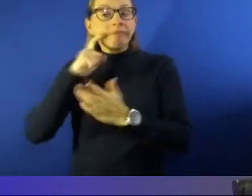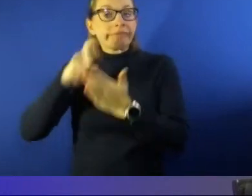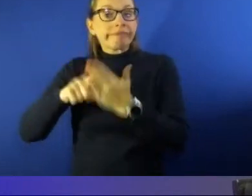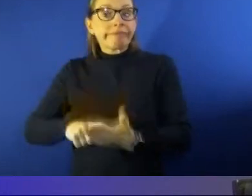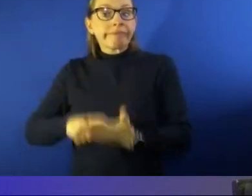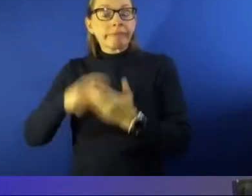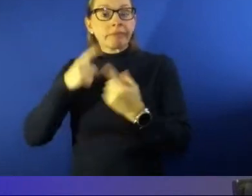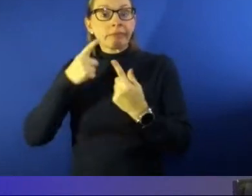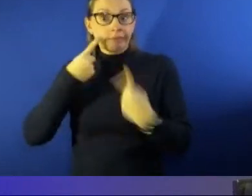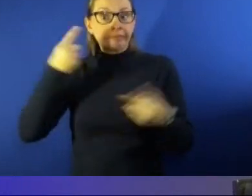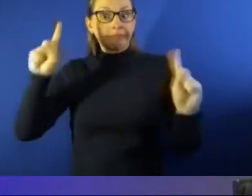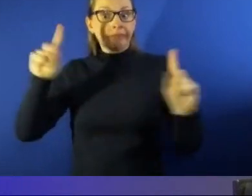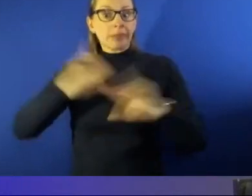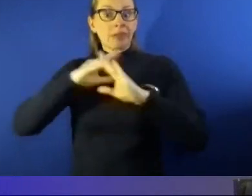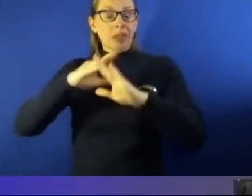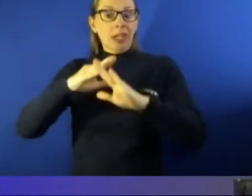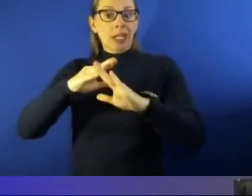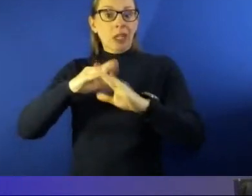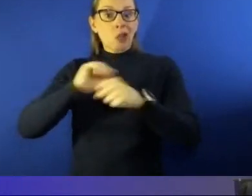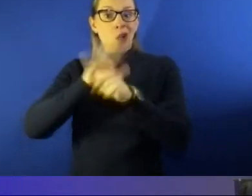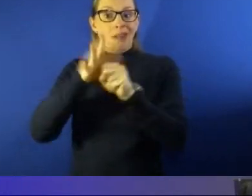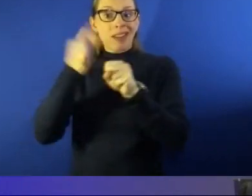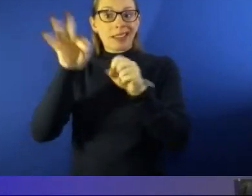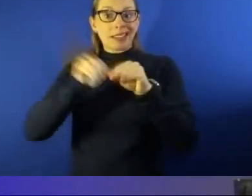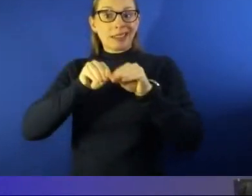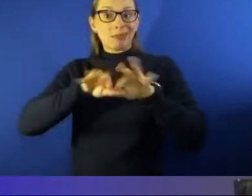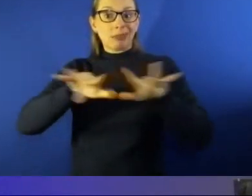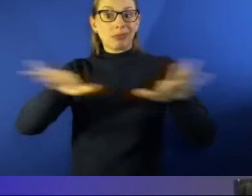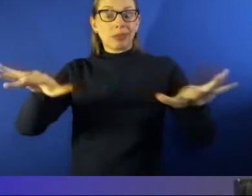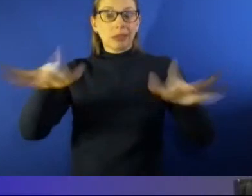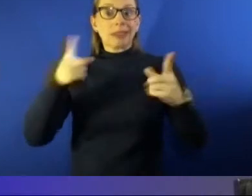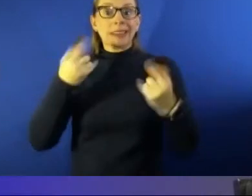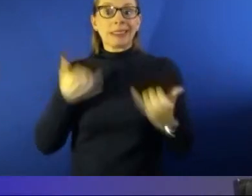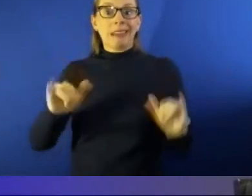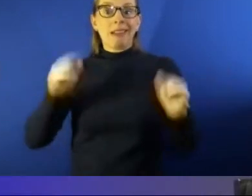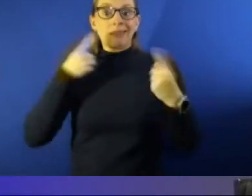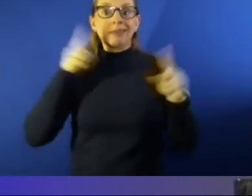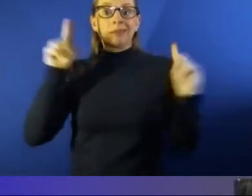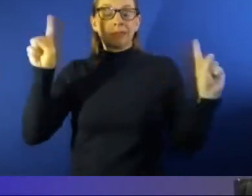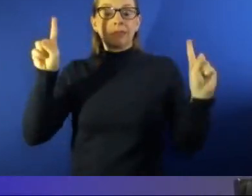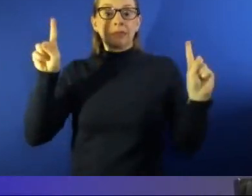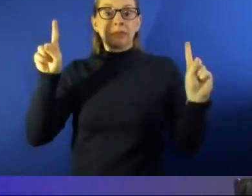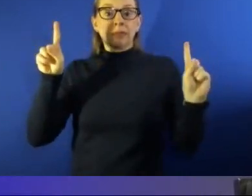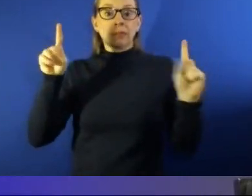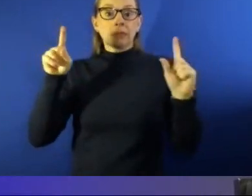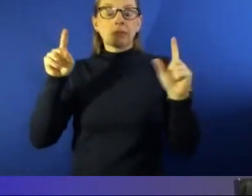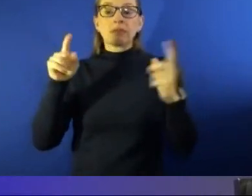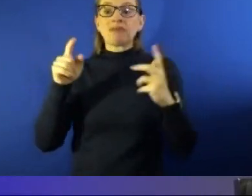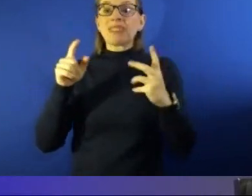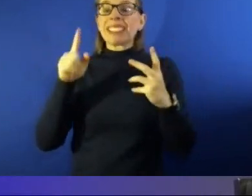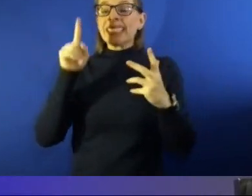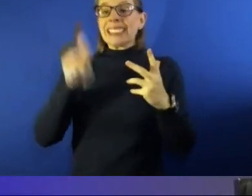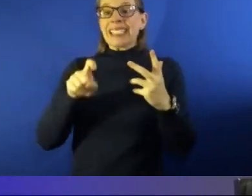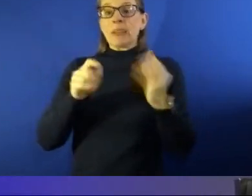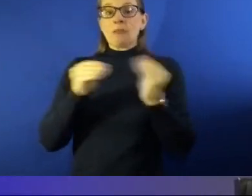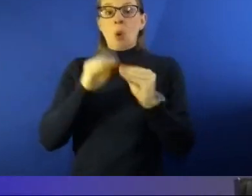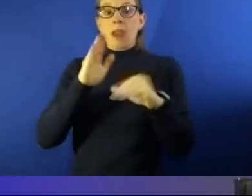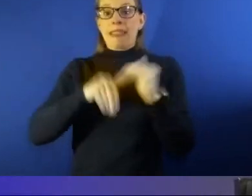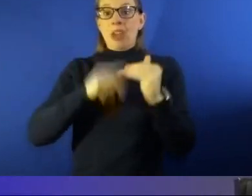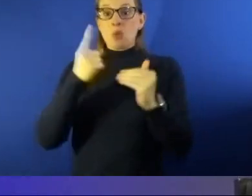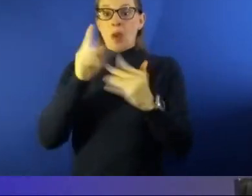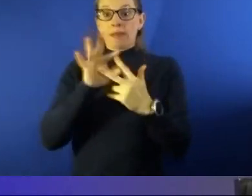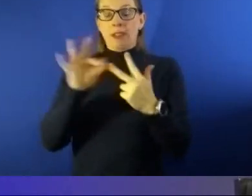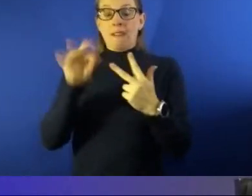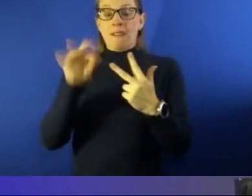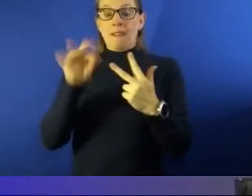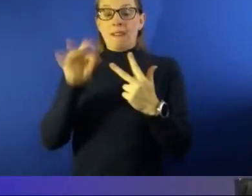preventing COVID-19 still work. We know that we need to be adopting a multi-layered strategy for disease mitigation. So